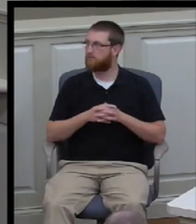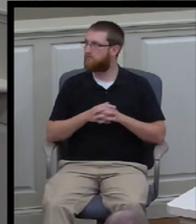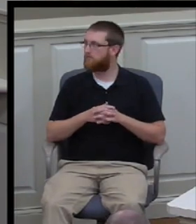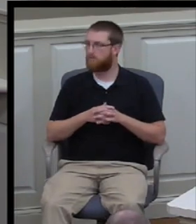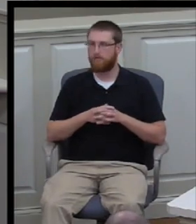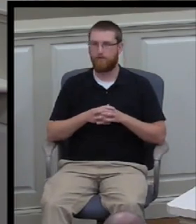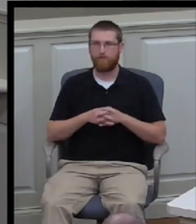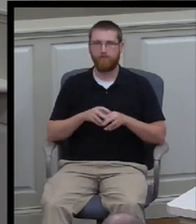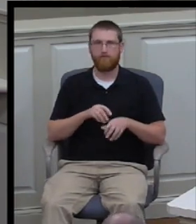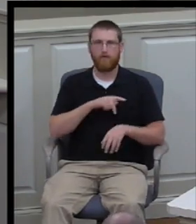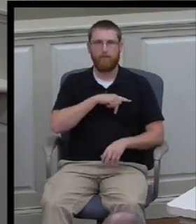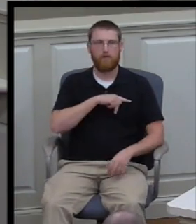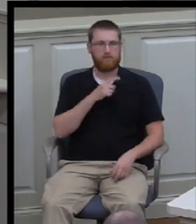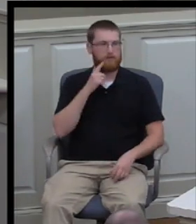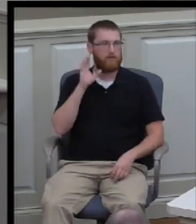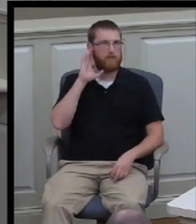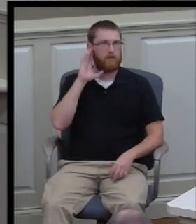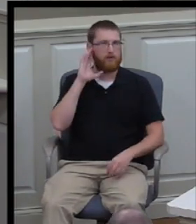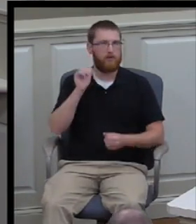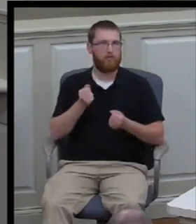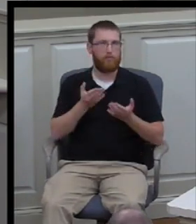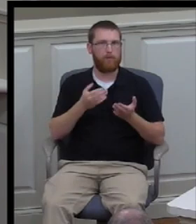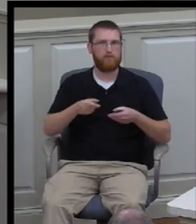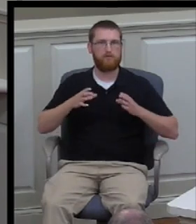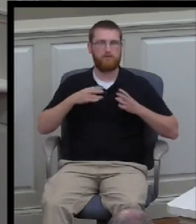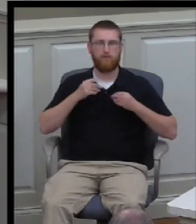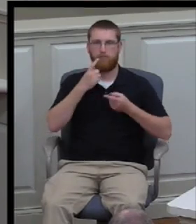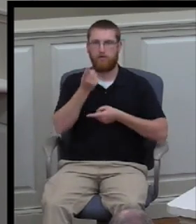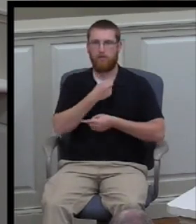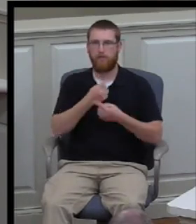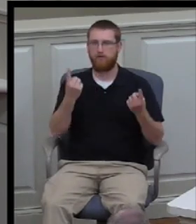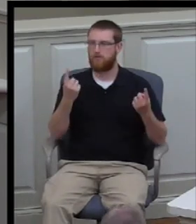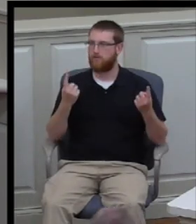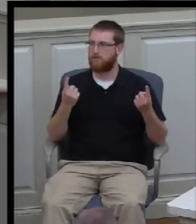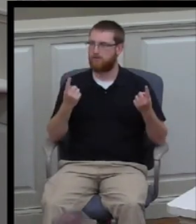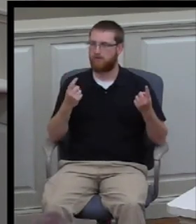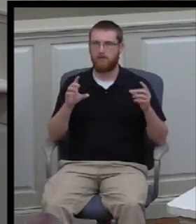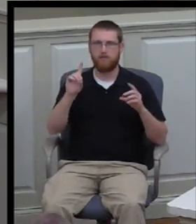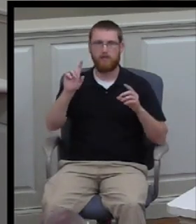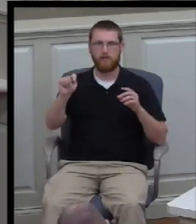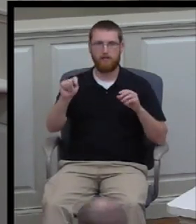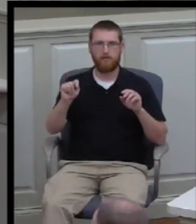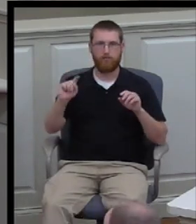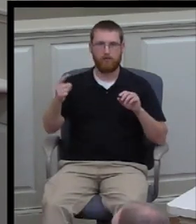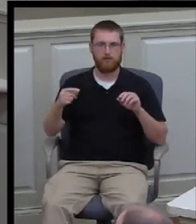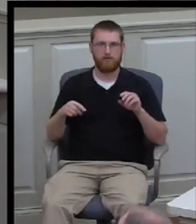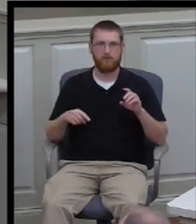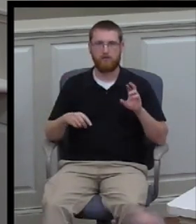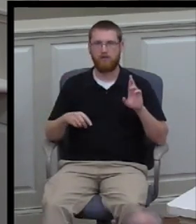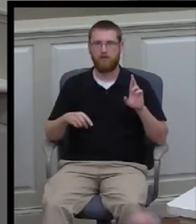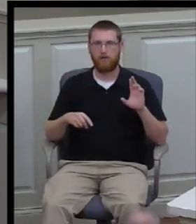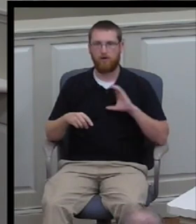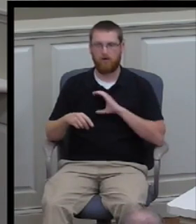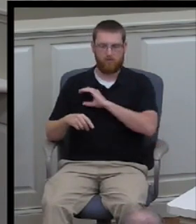Do I hear a motion that we accept the proclamation as presented? So moved. Second. Thank you, Commissioner Terry,